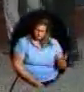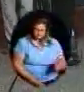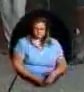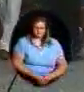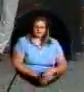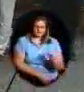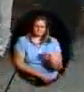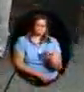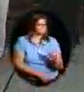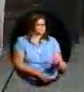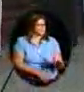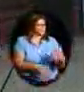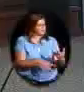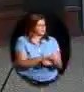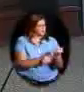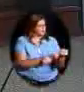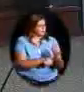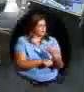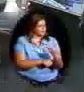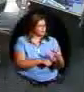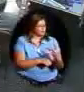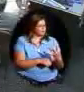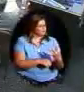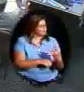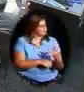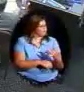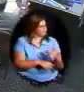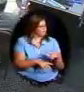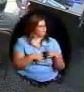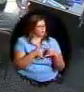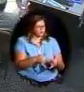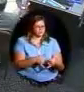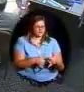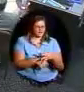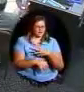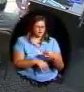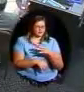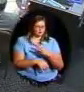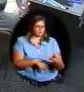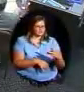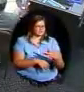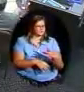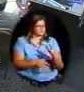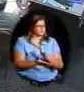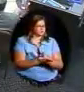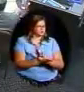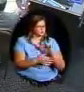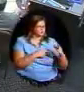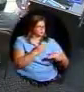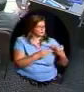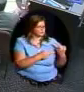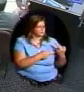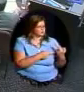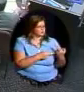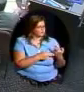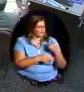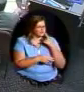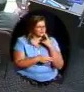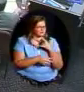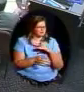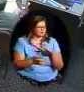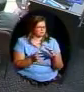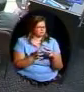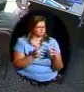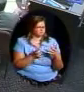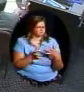In May, they won their 4th consecutive state title and the 6th in the school's history. They've been, I think, busy playing ball since then, so